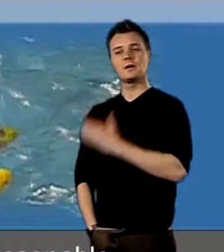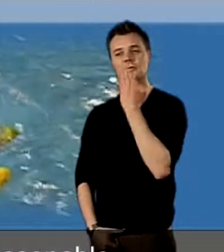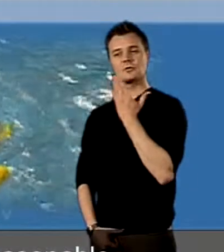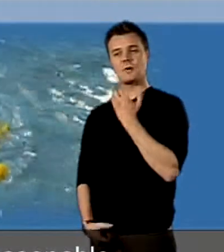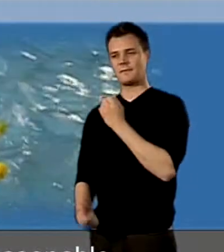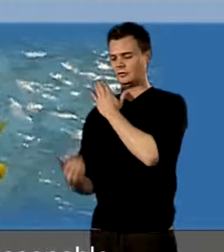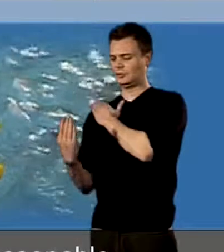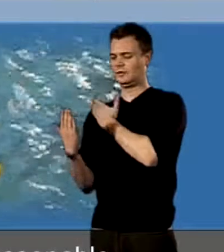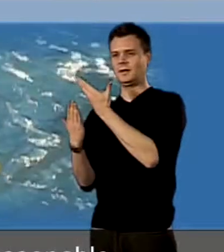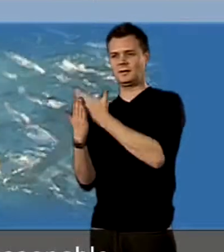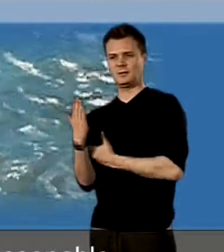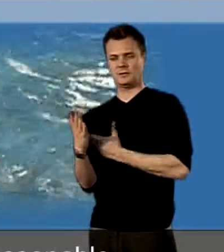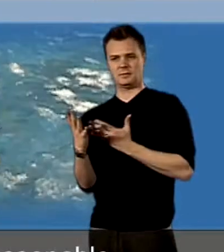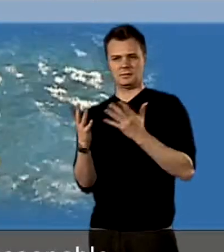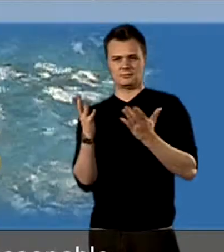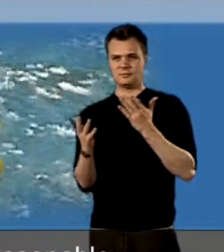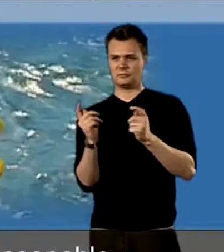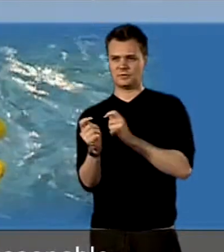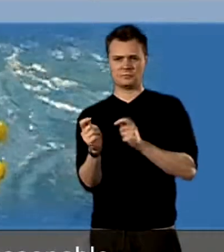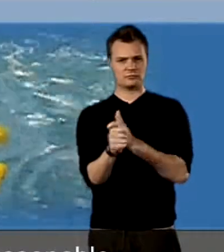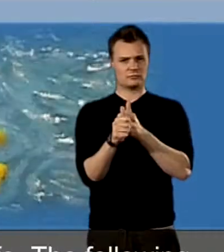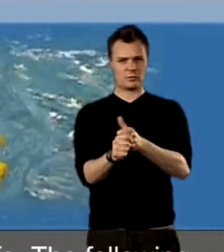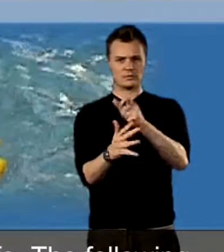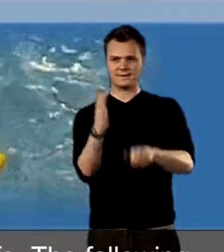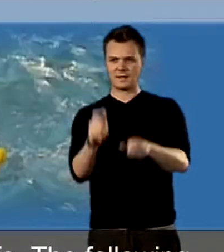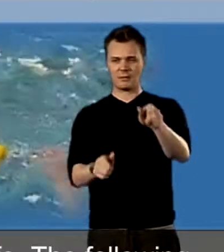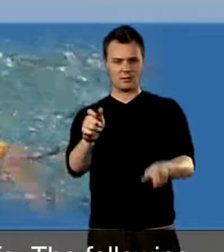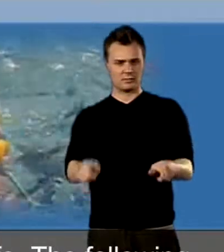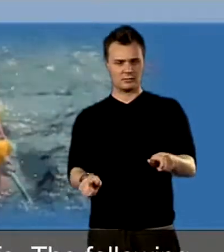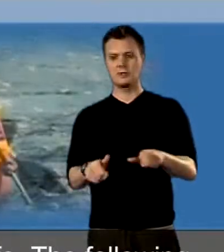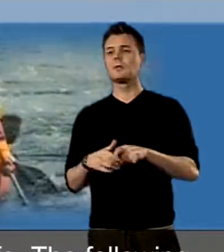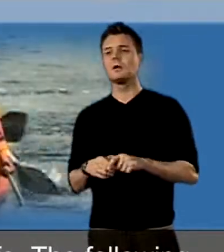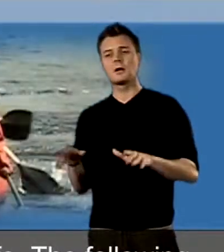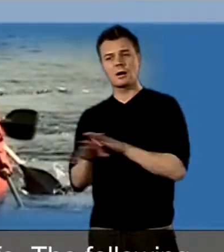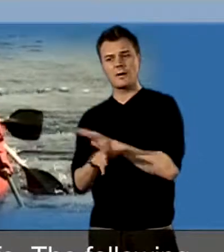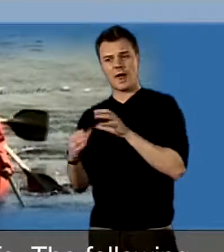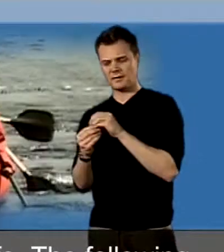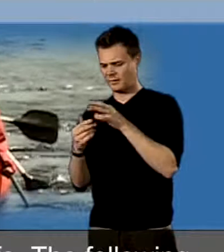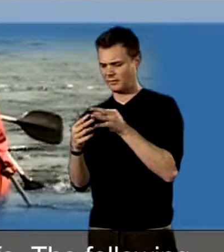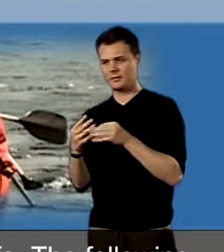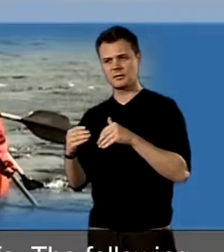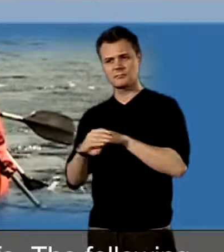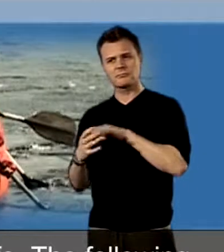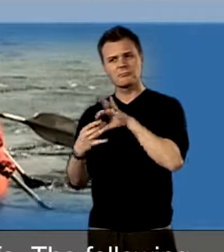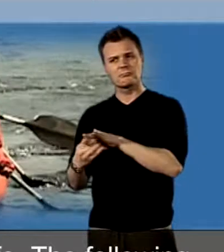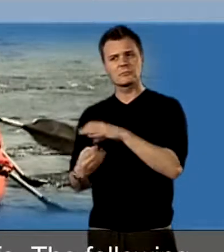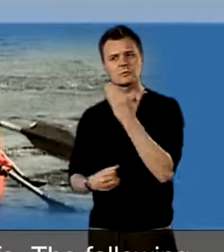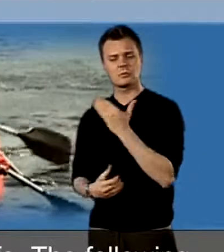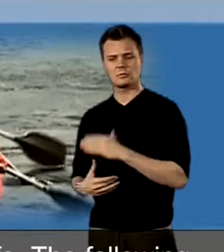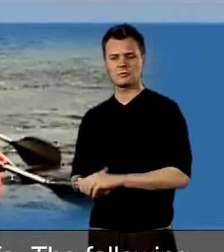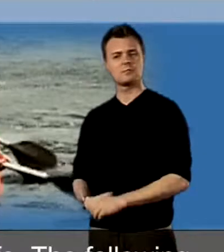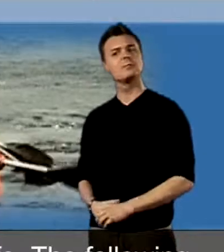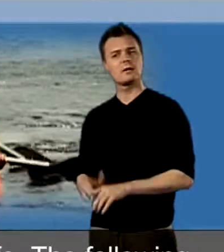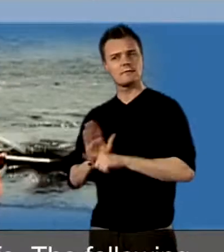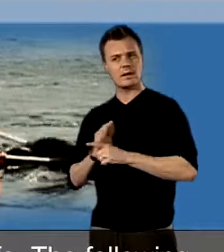The duty on schools to make reasonable adjustments to support disabled pupils extends to all areas of school life. The following